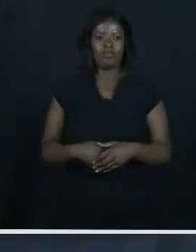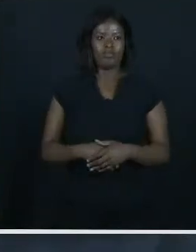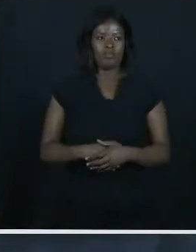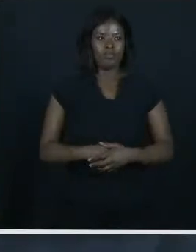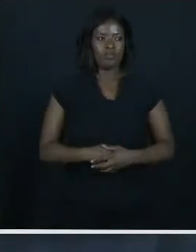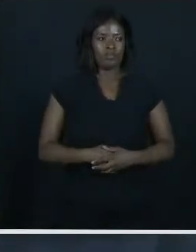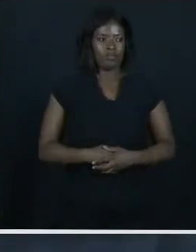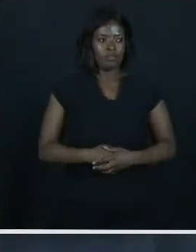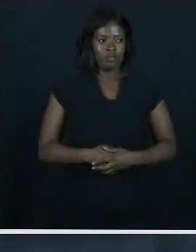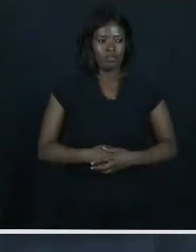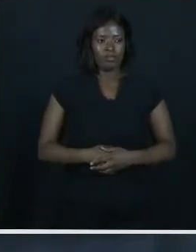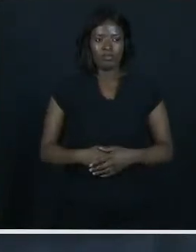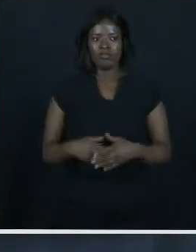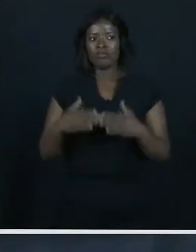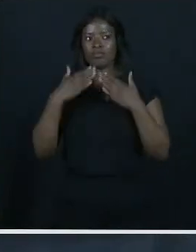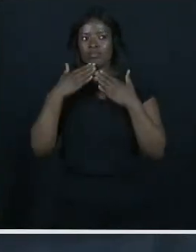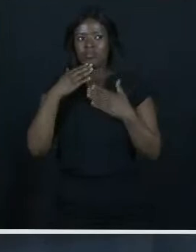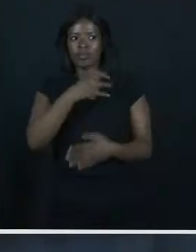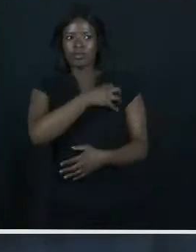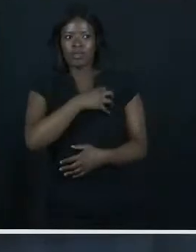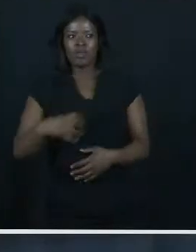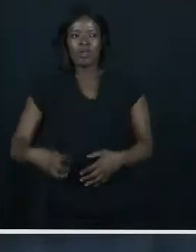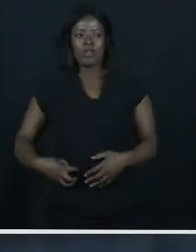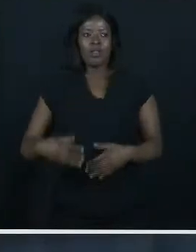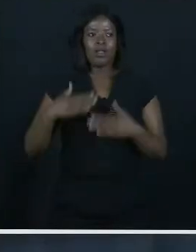Mr. President, thank you very much.